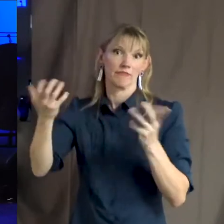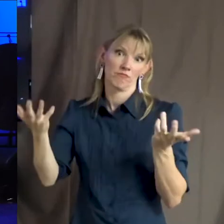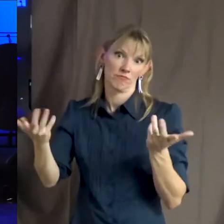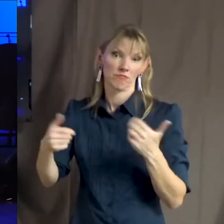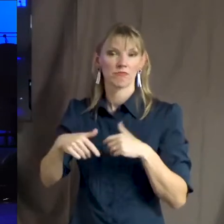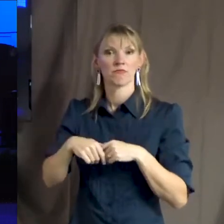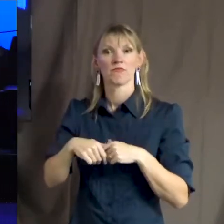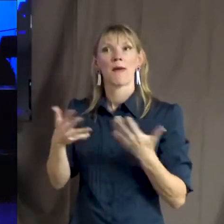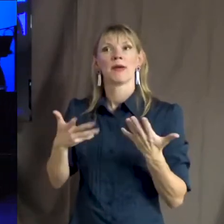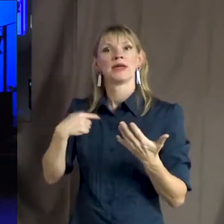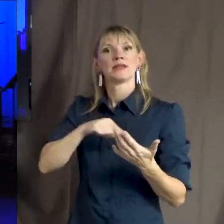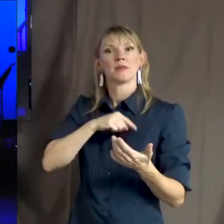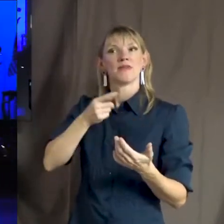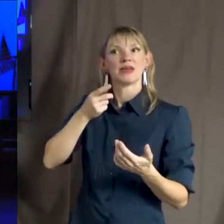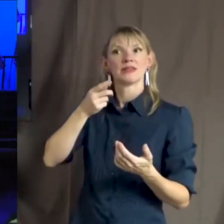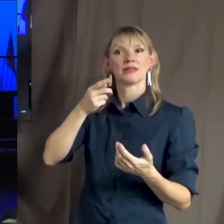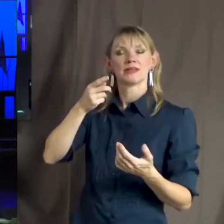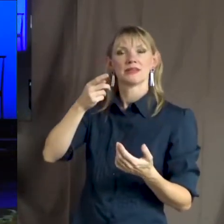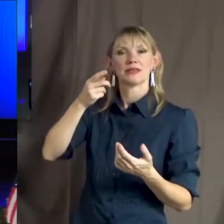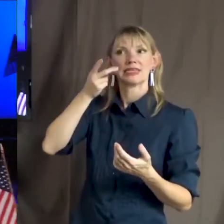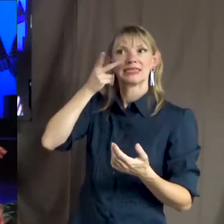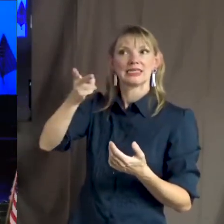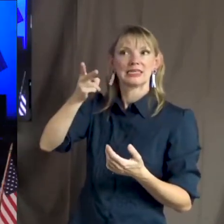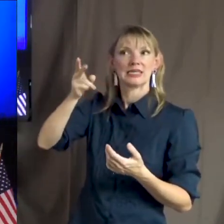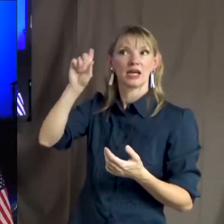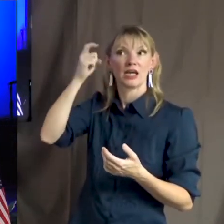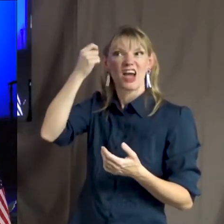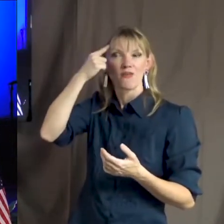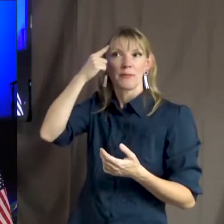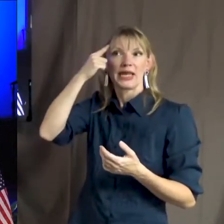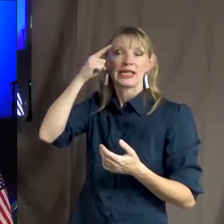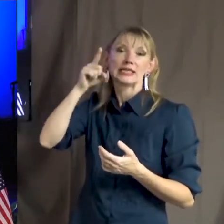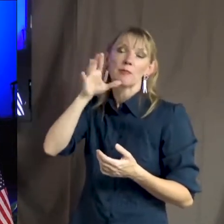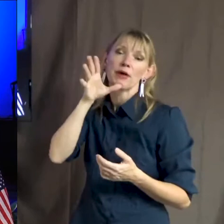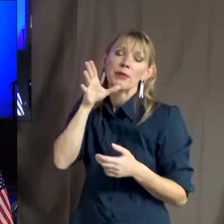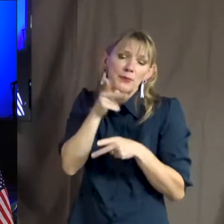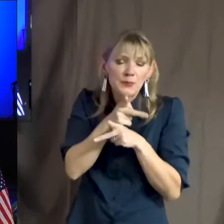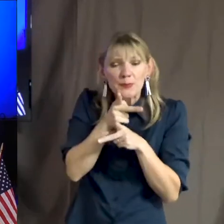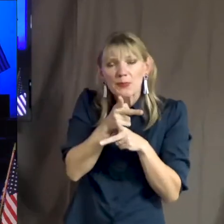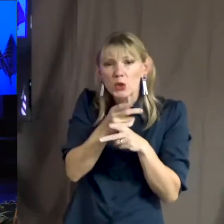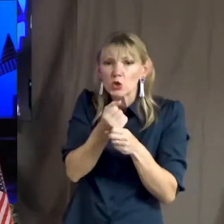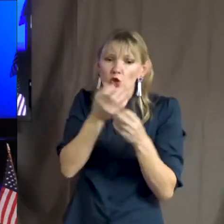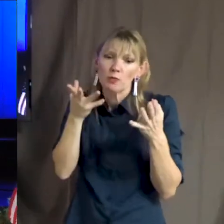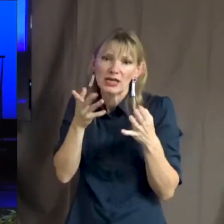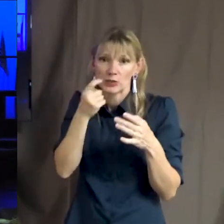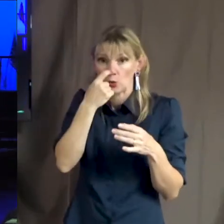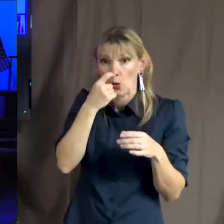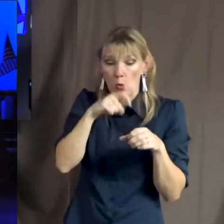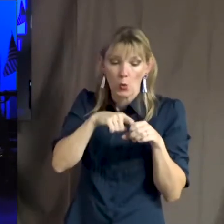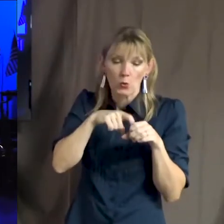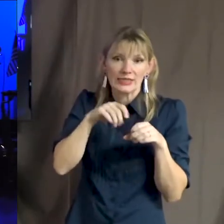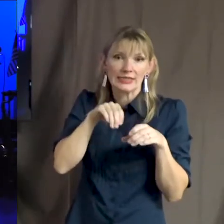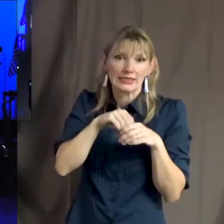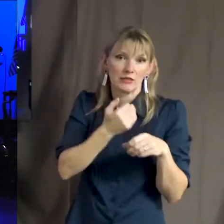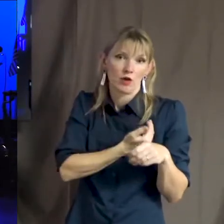Some of us might think of our government as too much of a doting mother, too much in all of our affairs and business. Some of us think of our government like Big